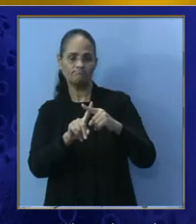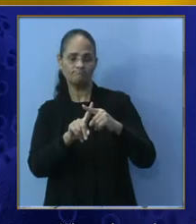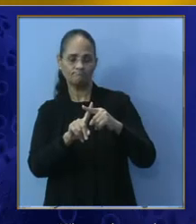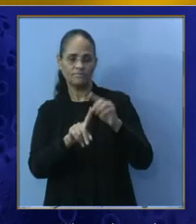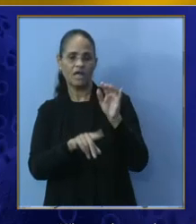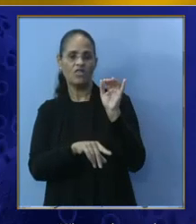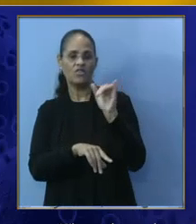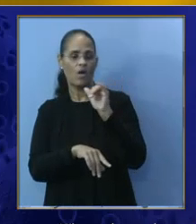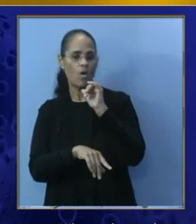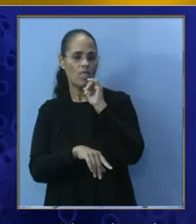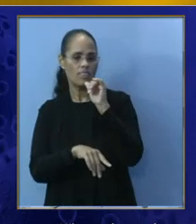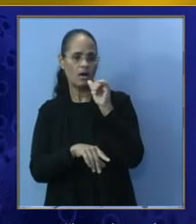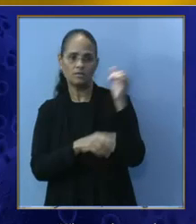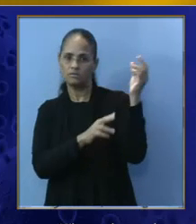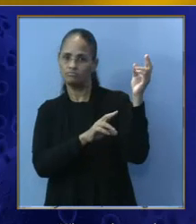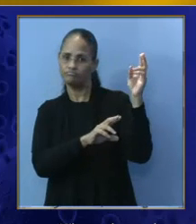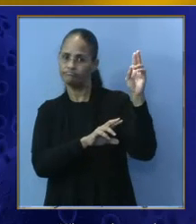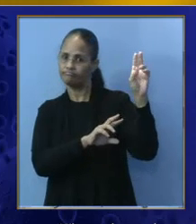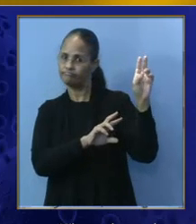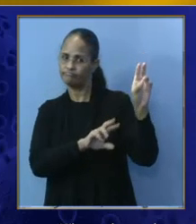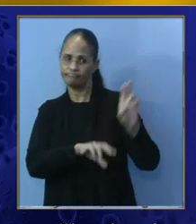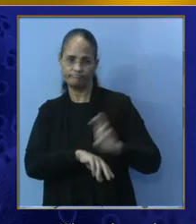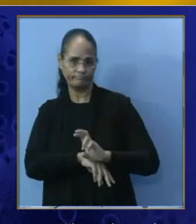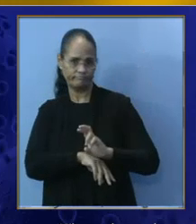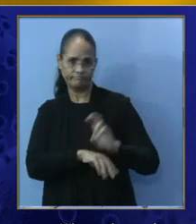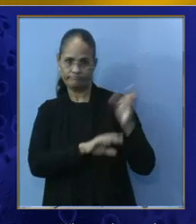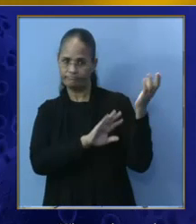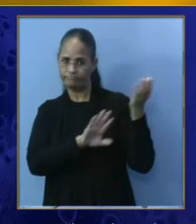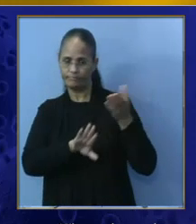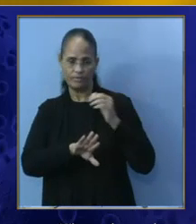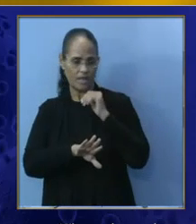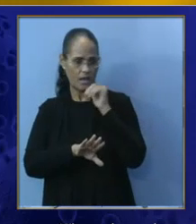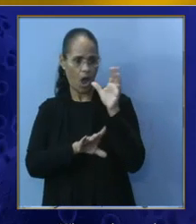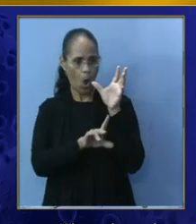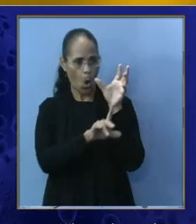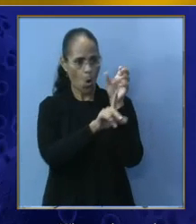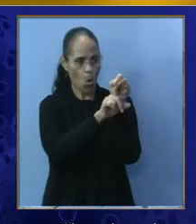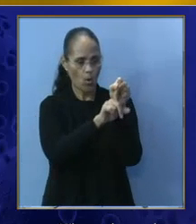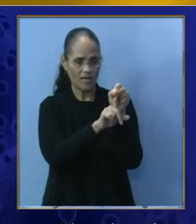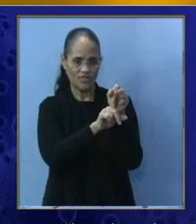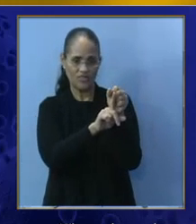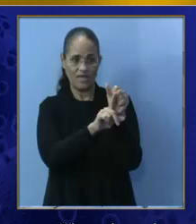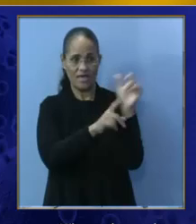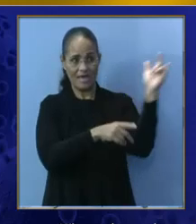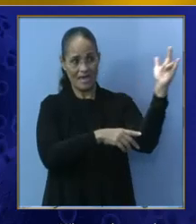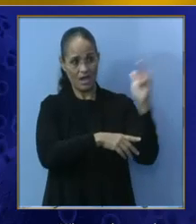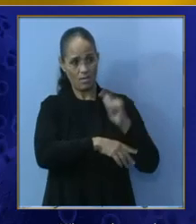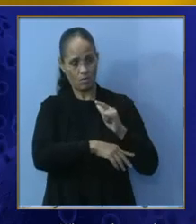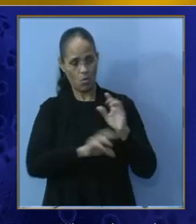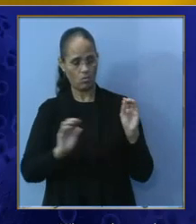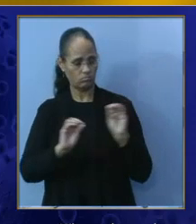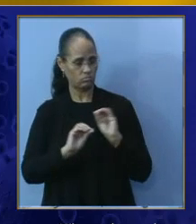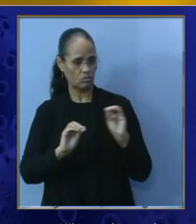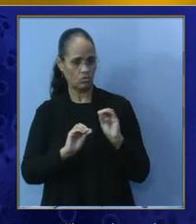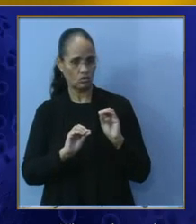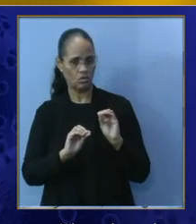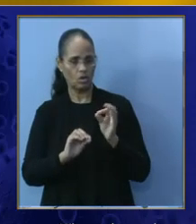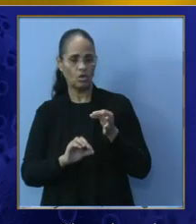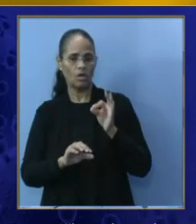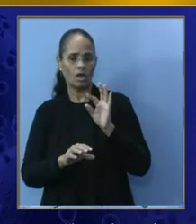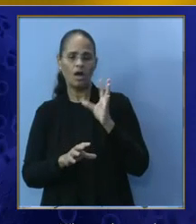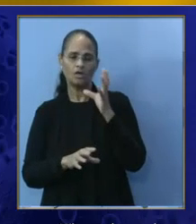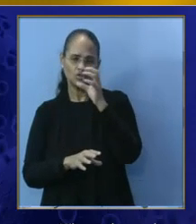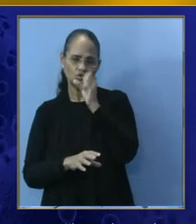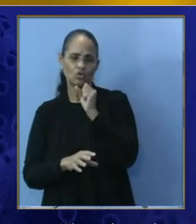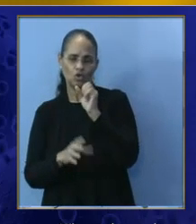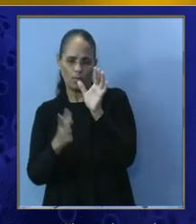were not imported cases. So these are not cases that were caught at the airport, et cetera. These are persons who would be assumed to have